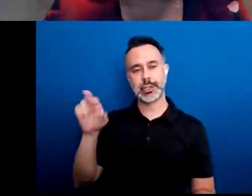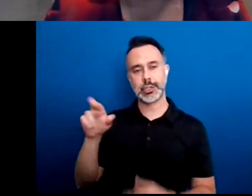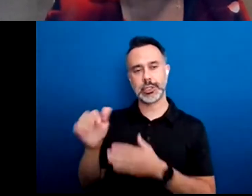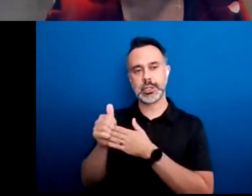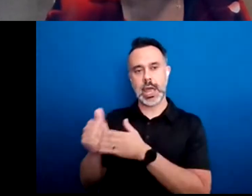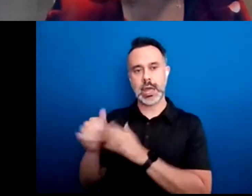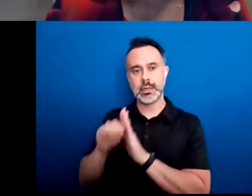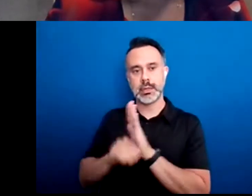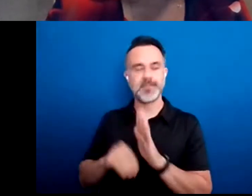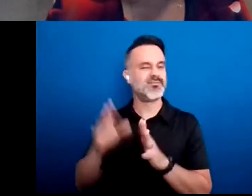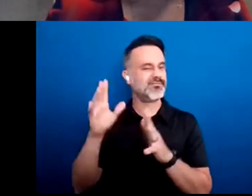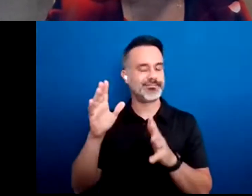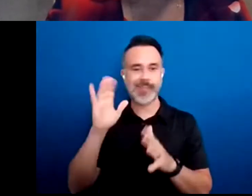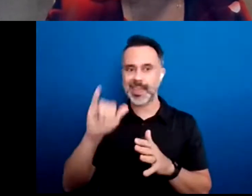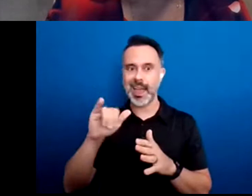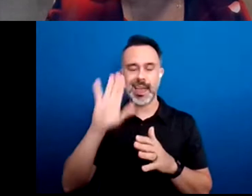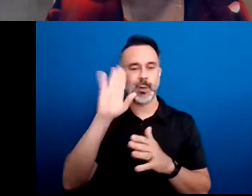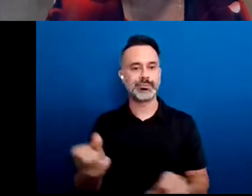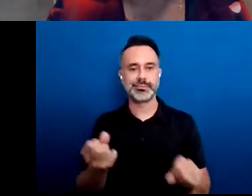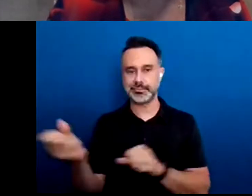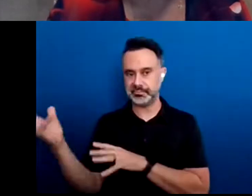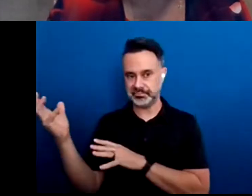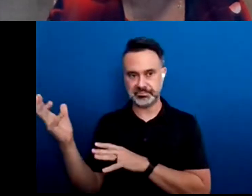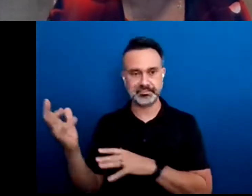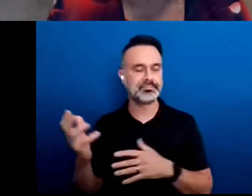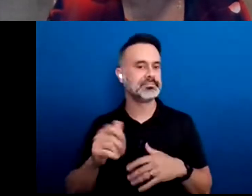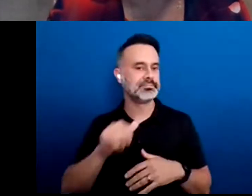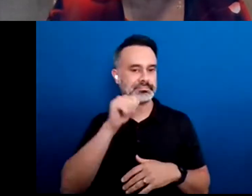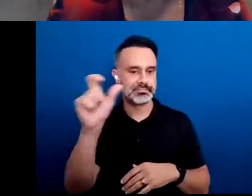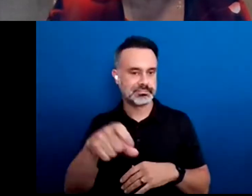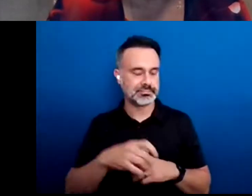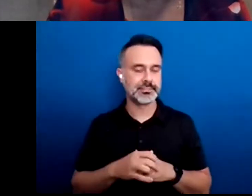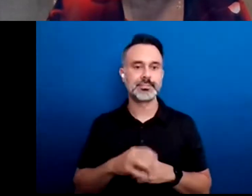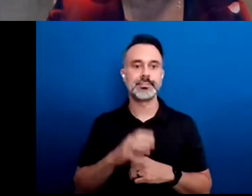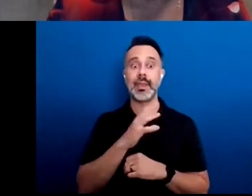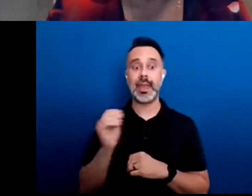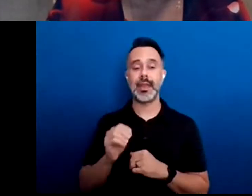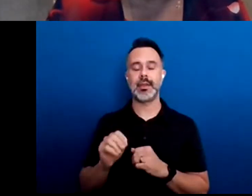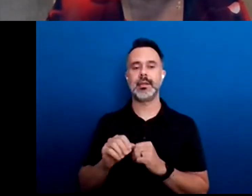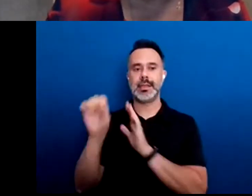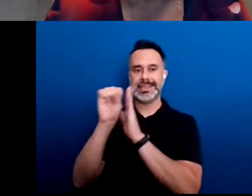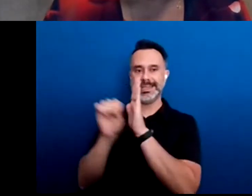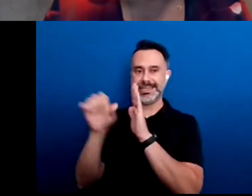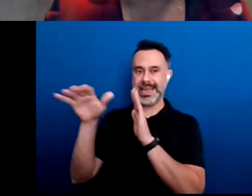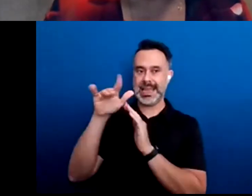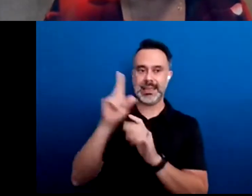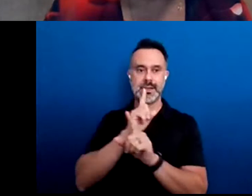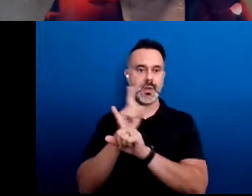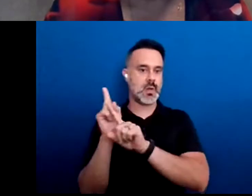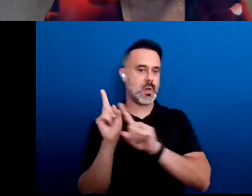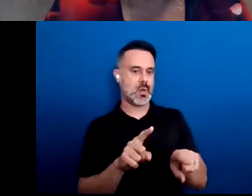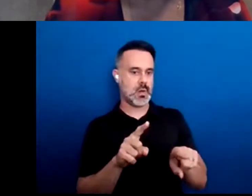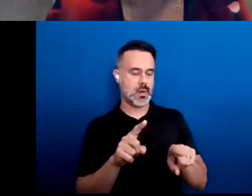be retired. And in addition to that, the state order that pertains